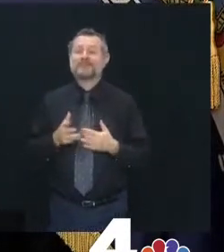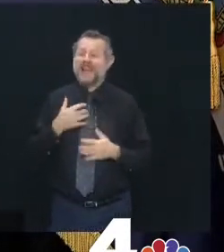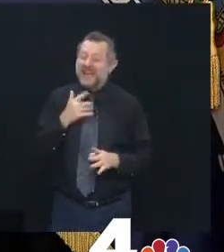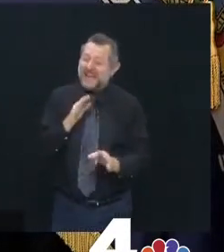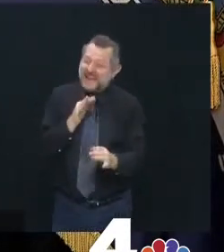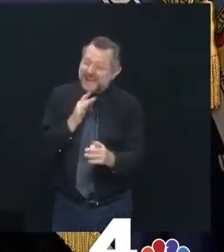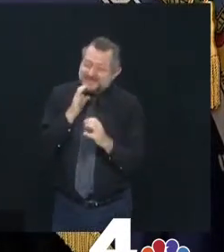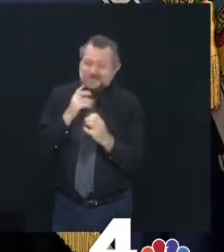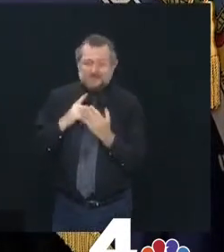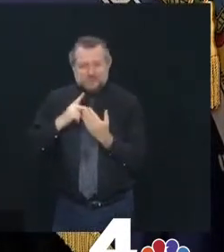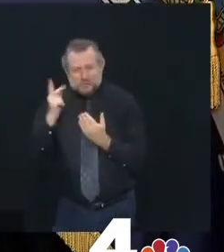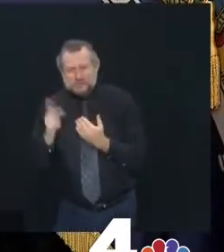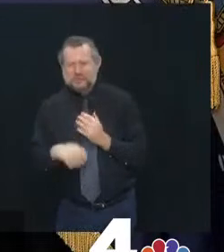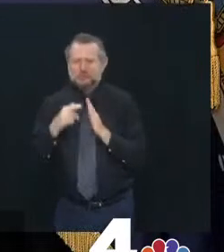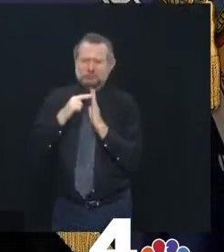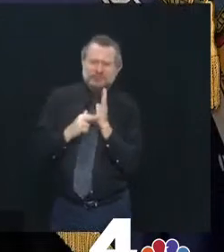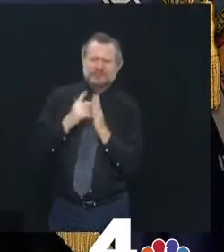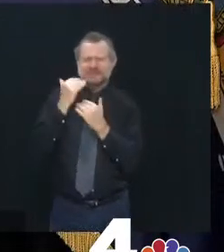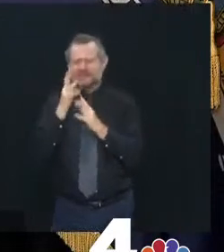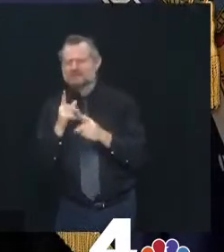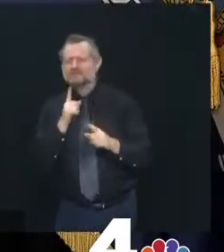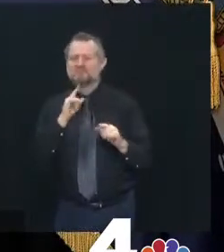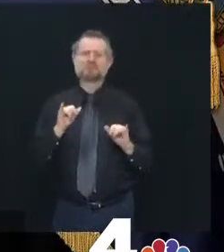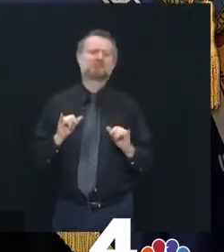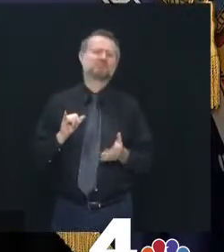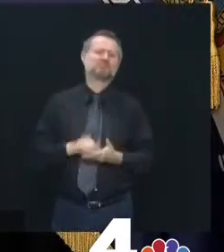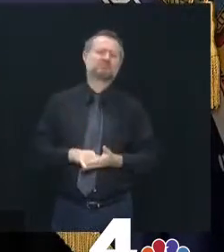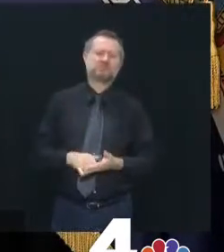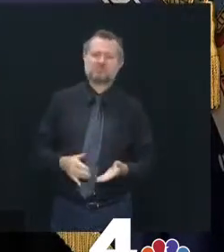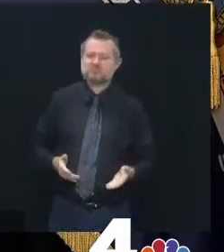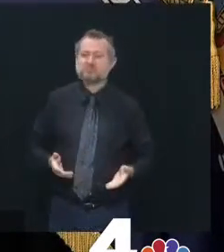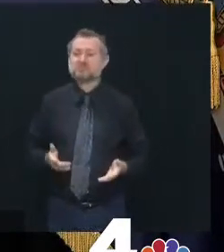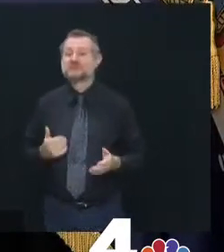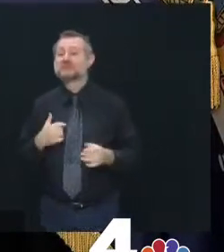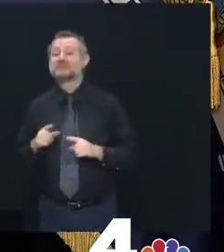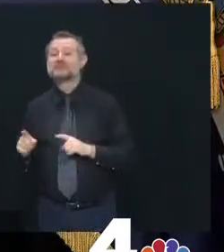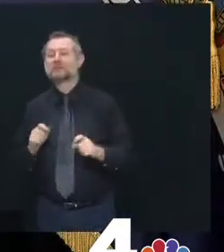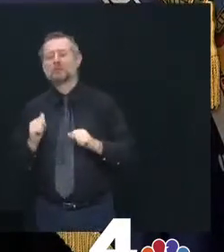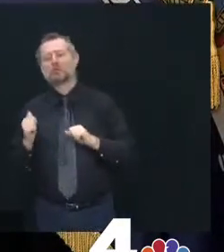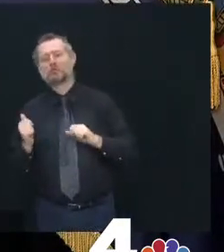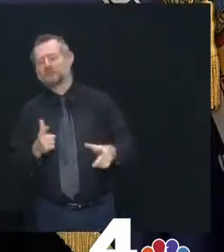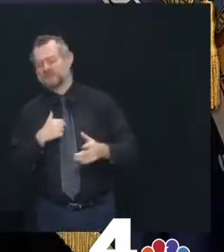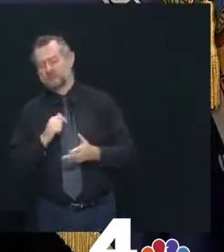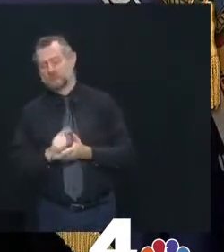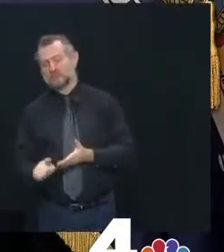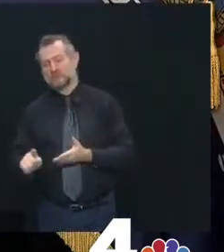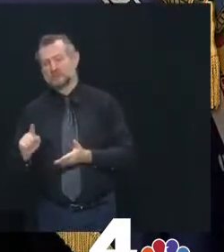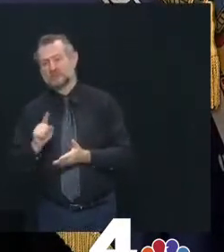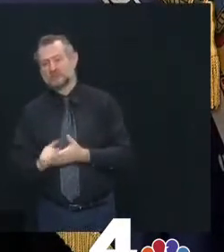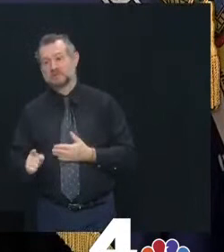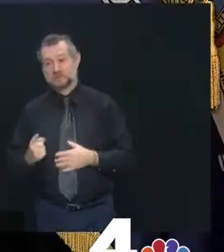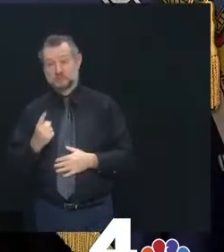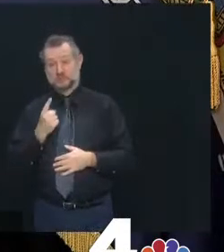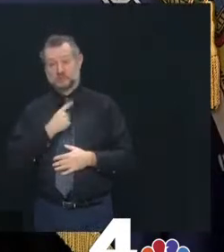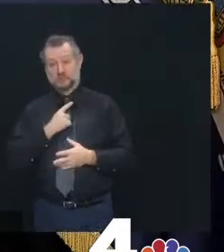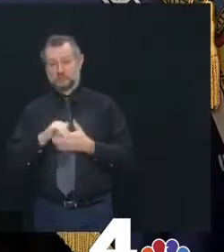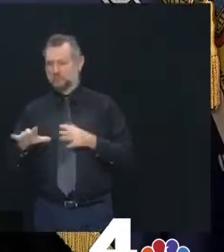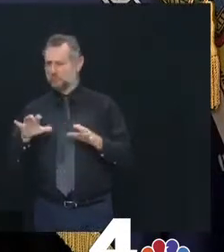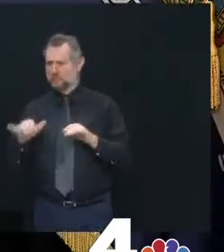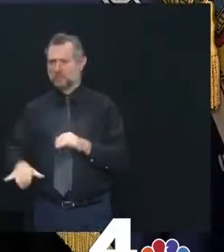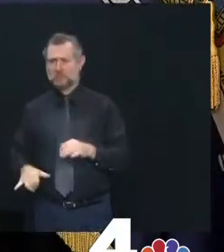in the country, test every worker once a week. Nobody else does that.